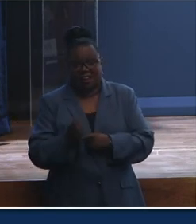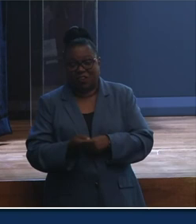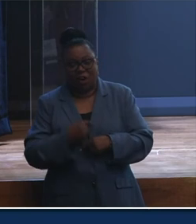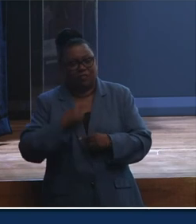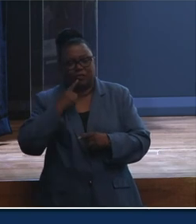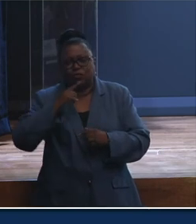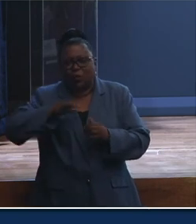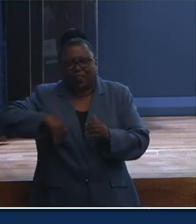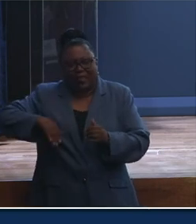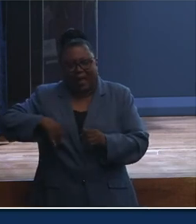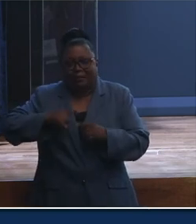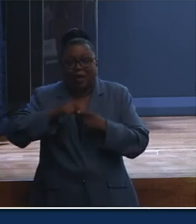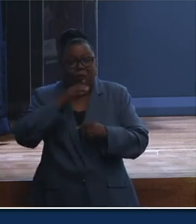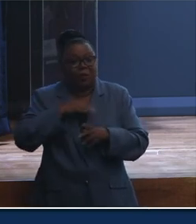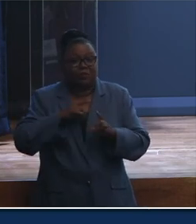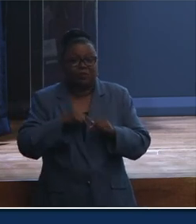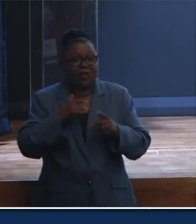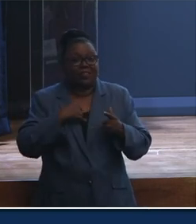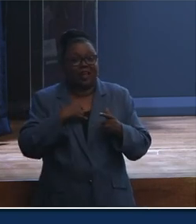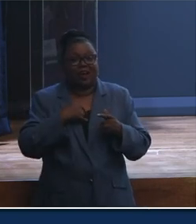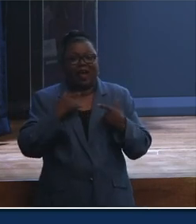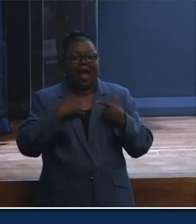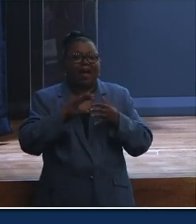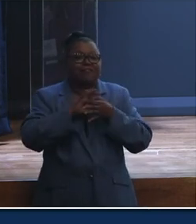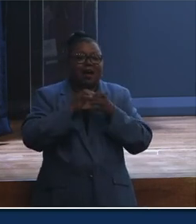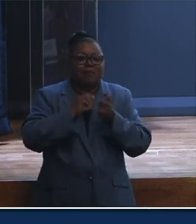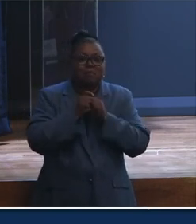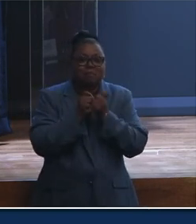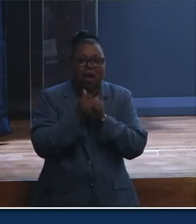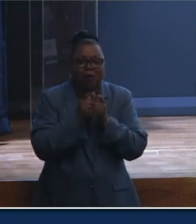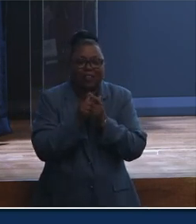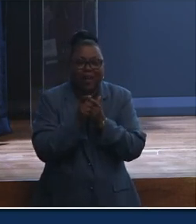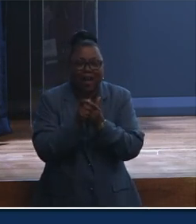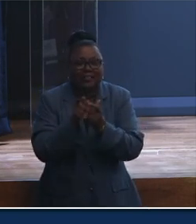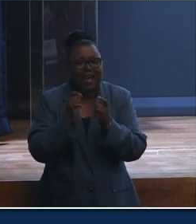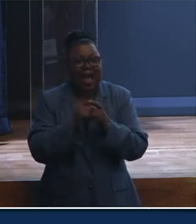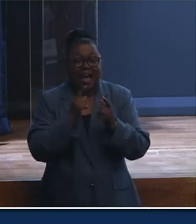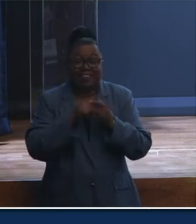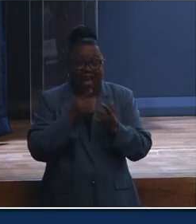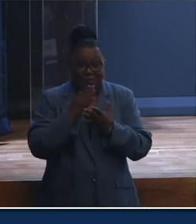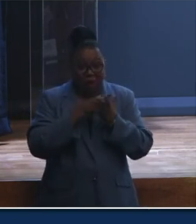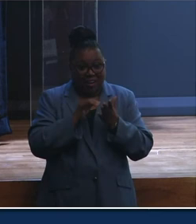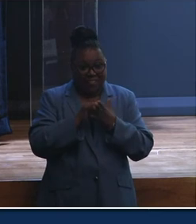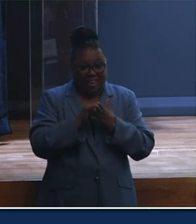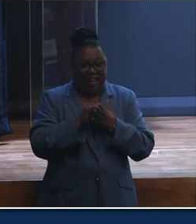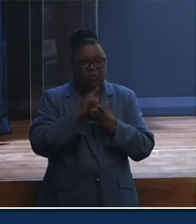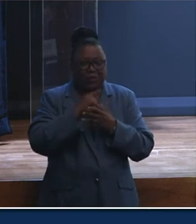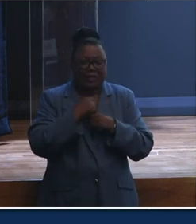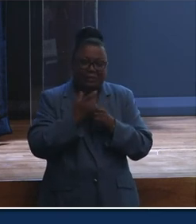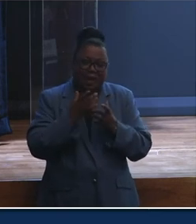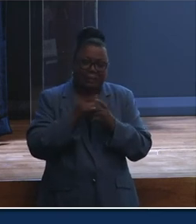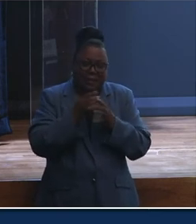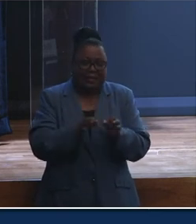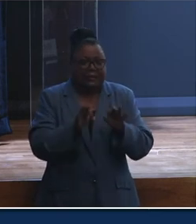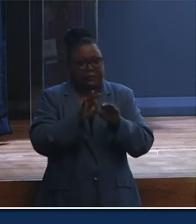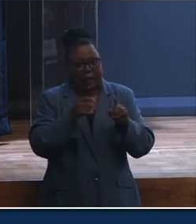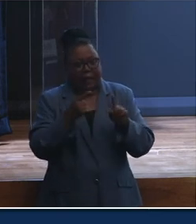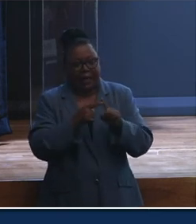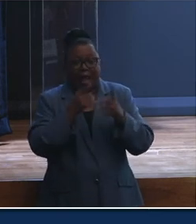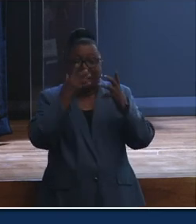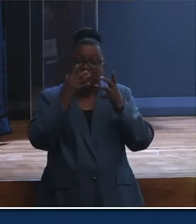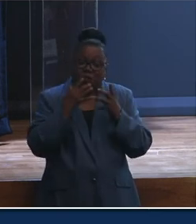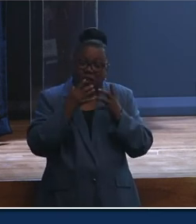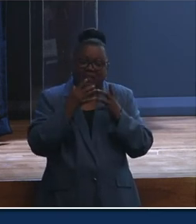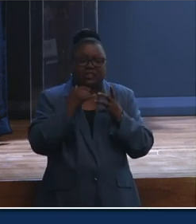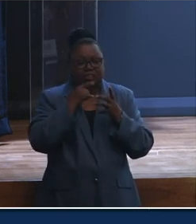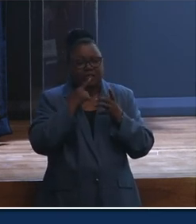way too late because women are doing marathons and half marathons, mm-hmm. et cetera. But mm-hmm. that money piece of it really may mm-hmm. be the key. Unfortunately,